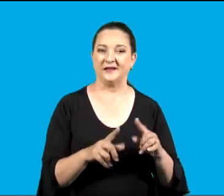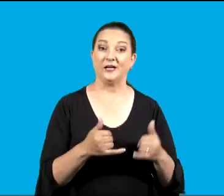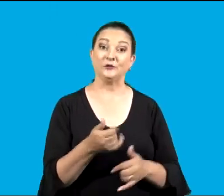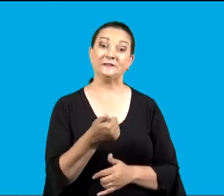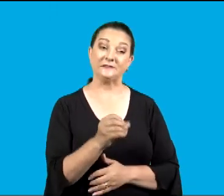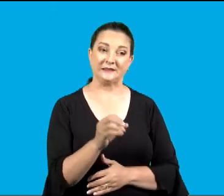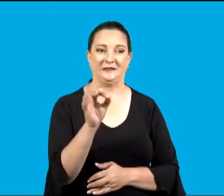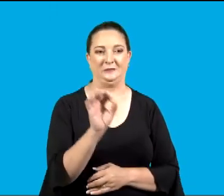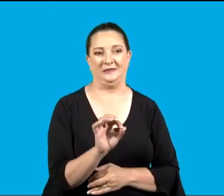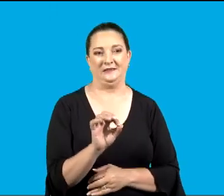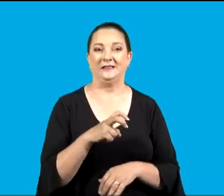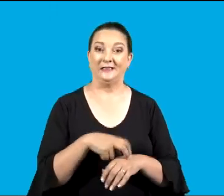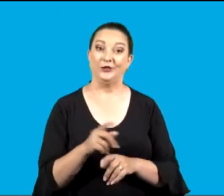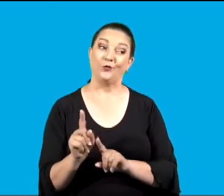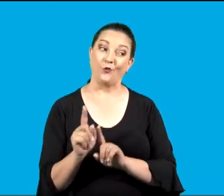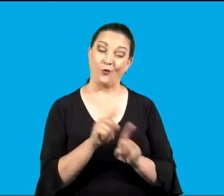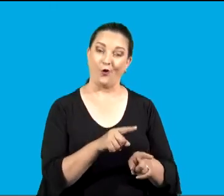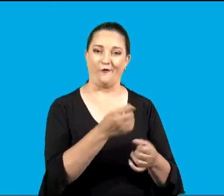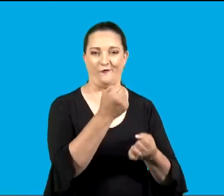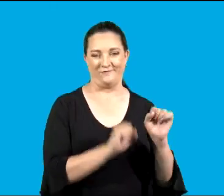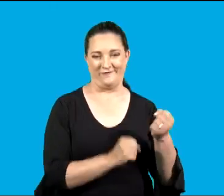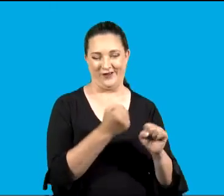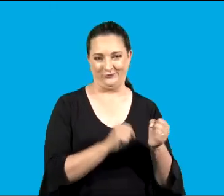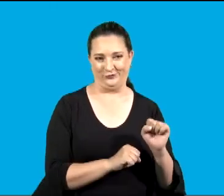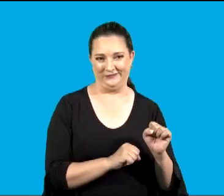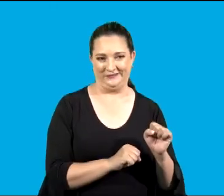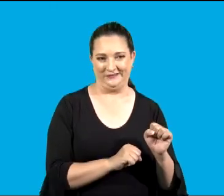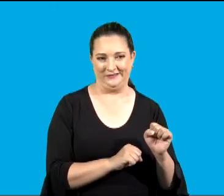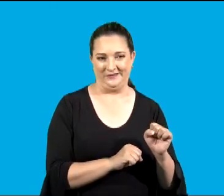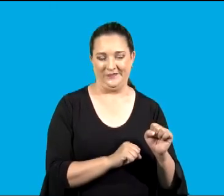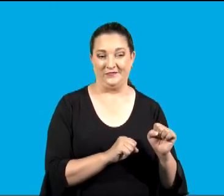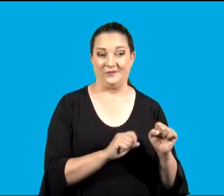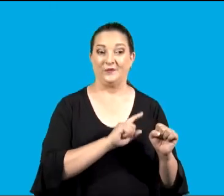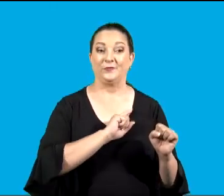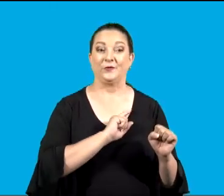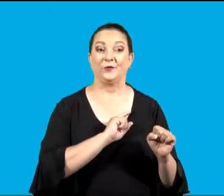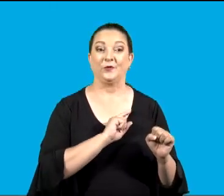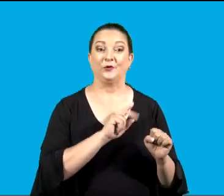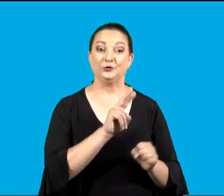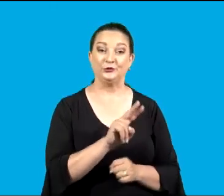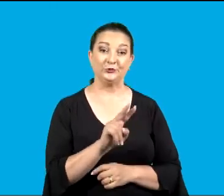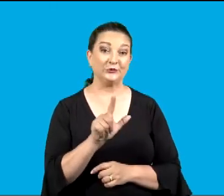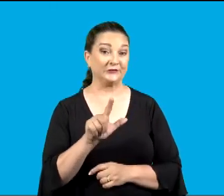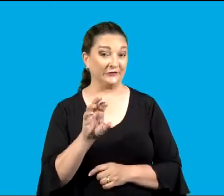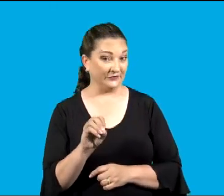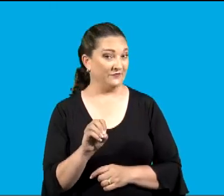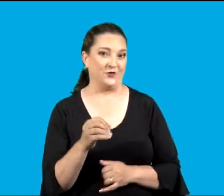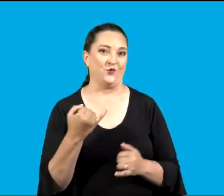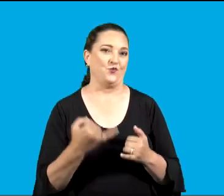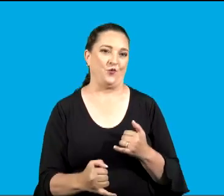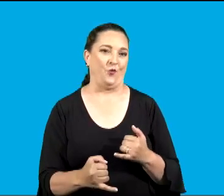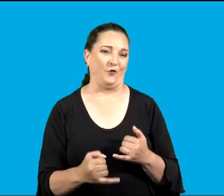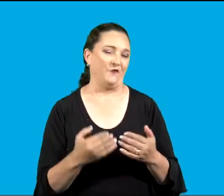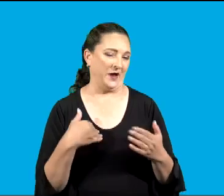However, 60% must be allocated to the factory. That means it was incorrect recording the